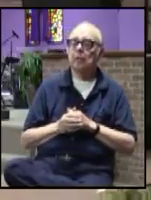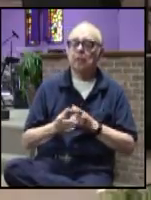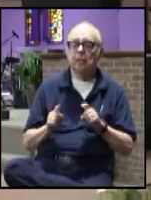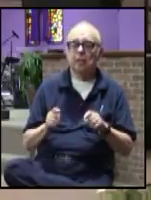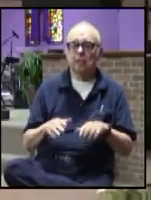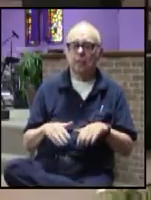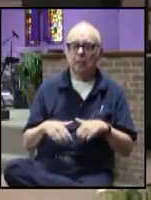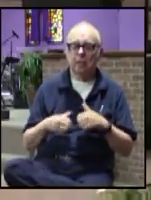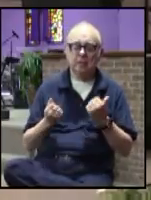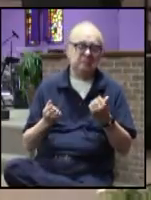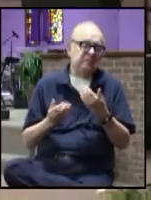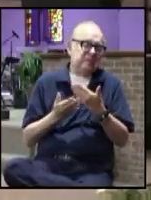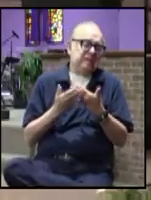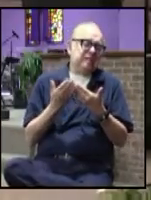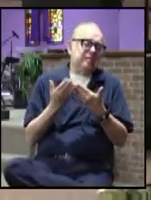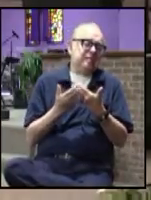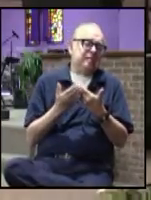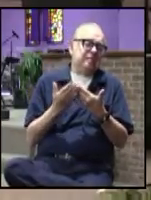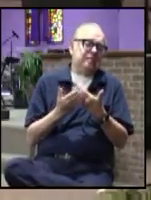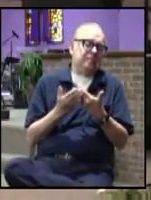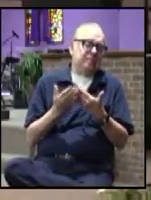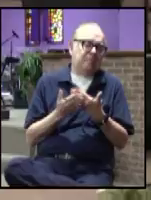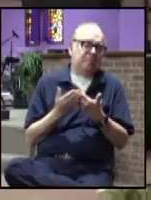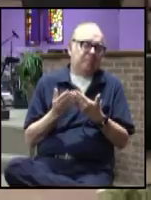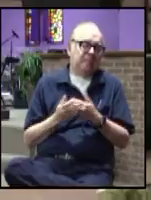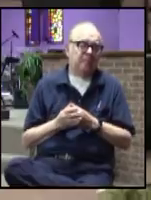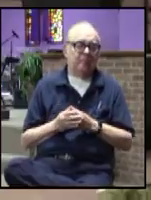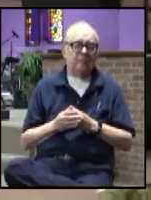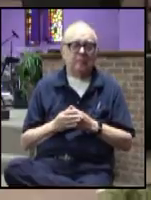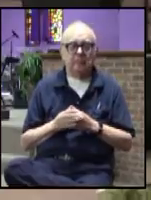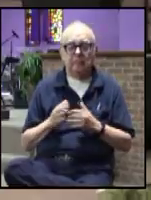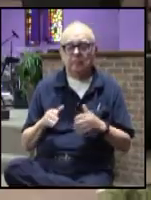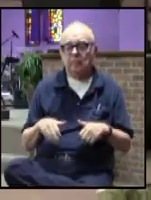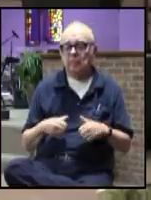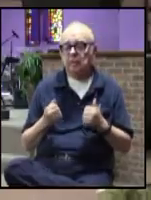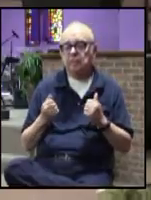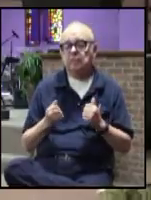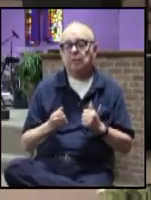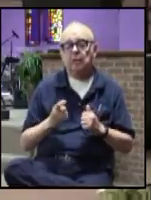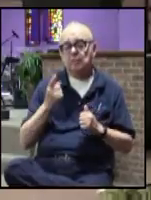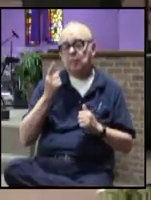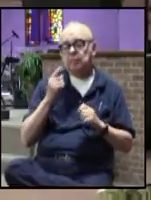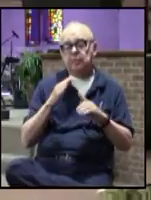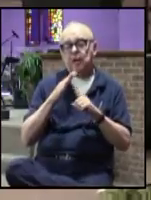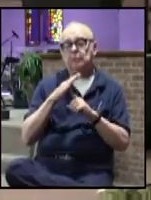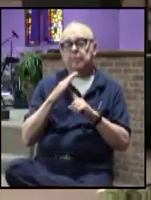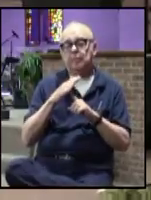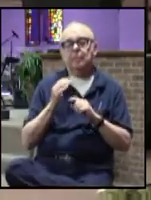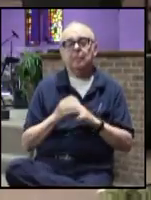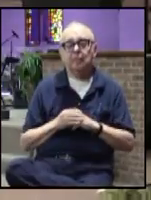When life is easy and you're up on a mountain,